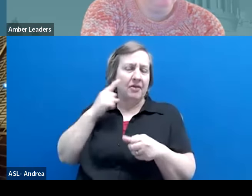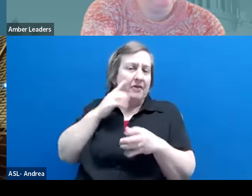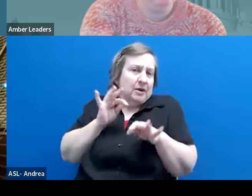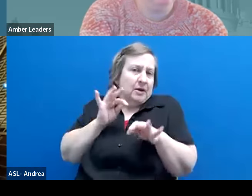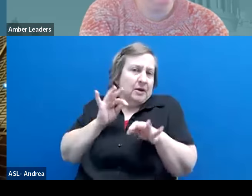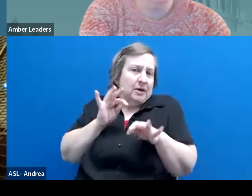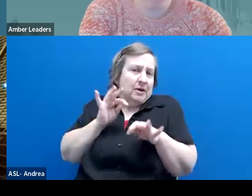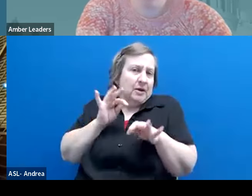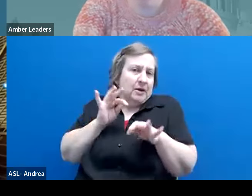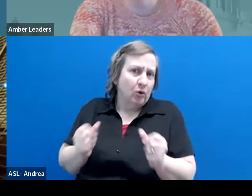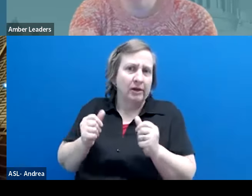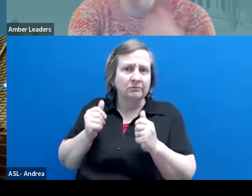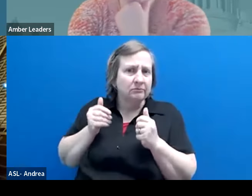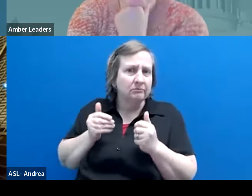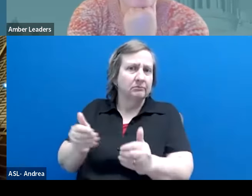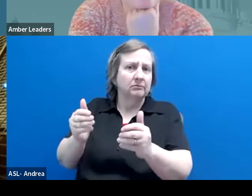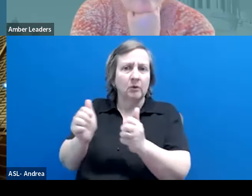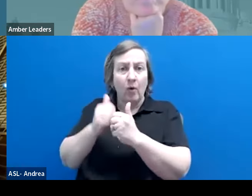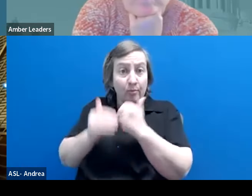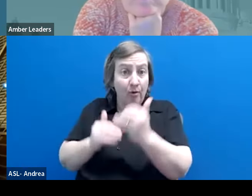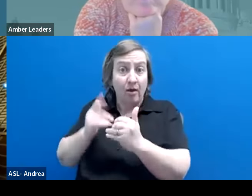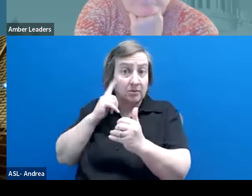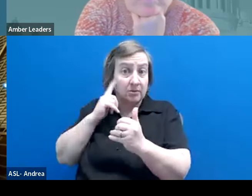in the process that's starting to pick up speed.